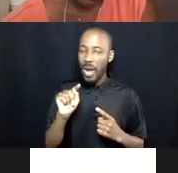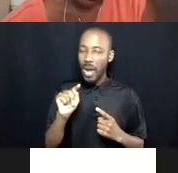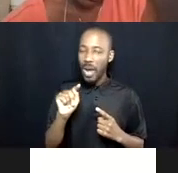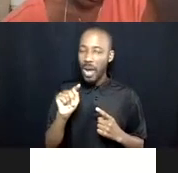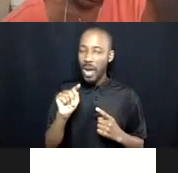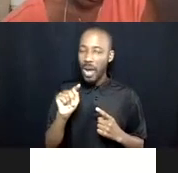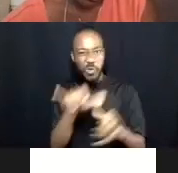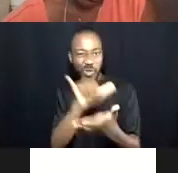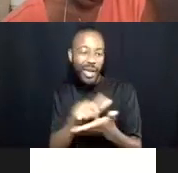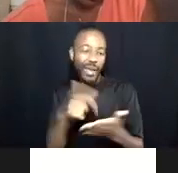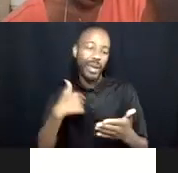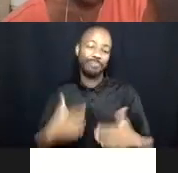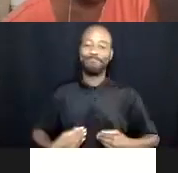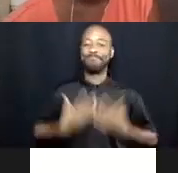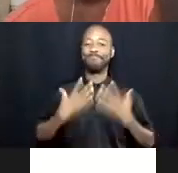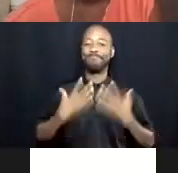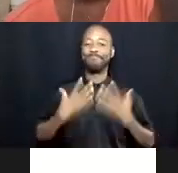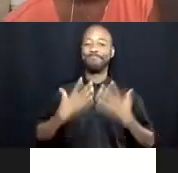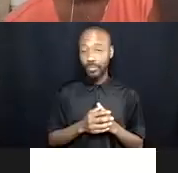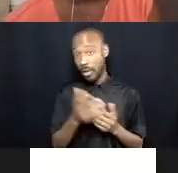if you have any other thoughts on that.